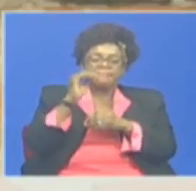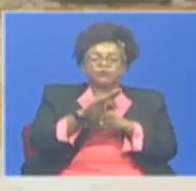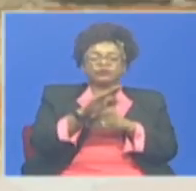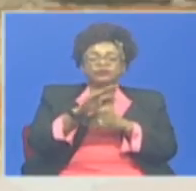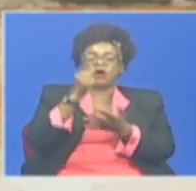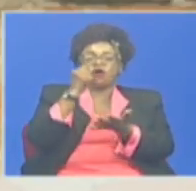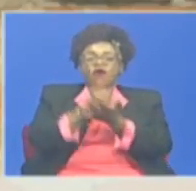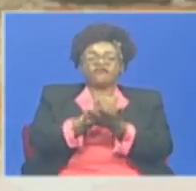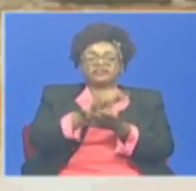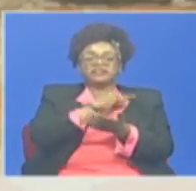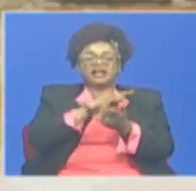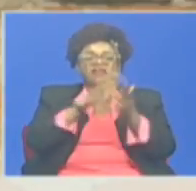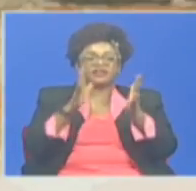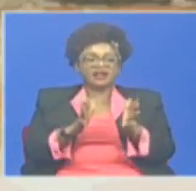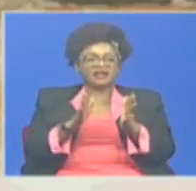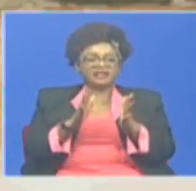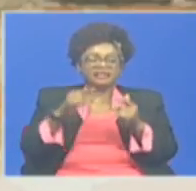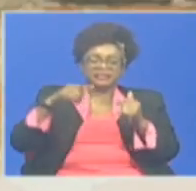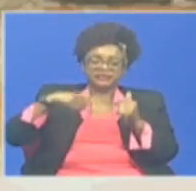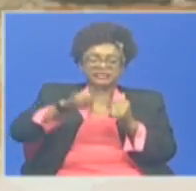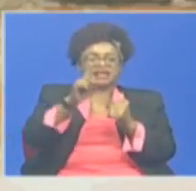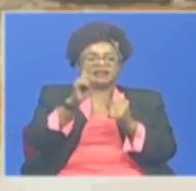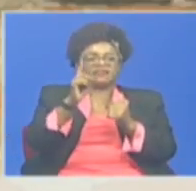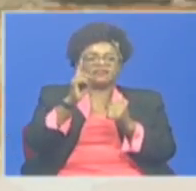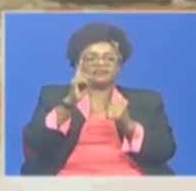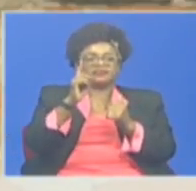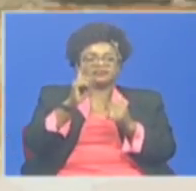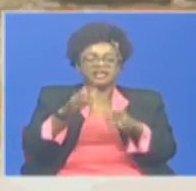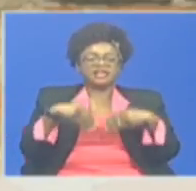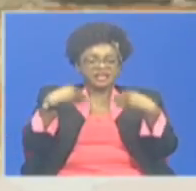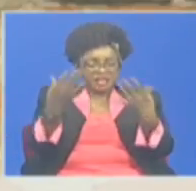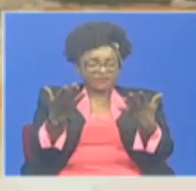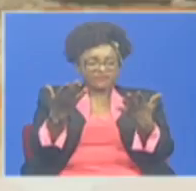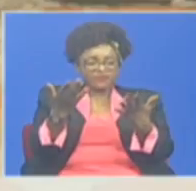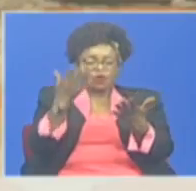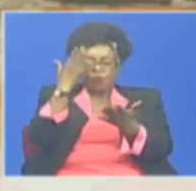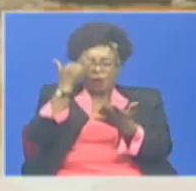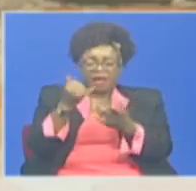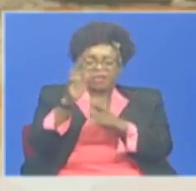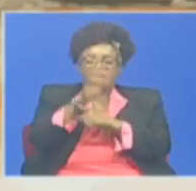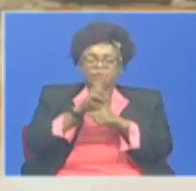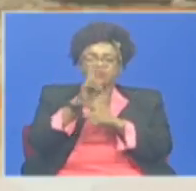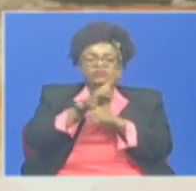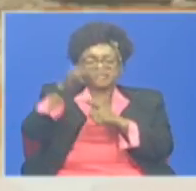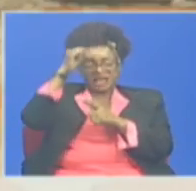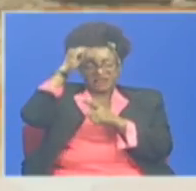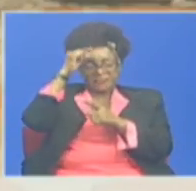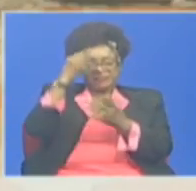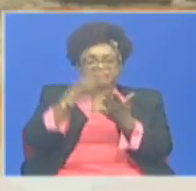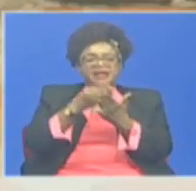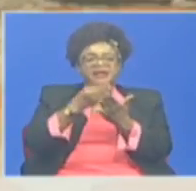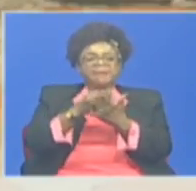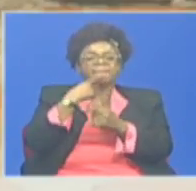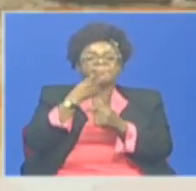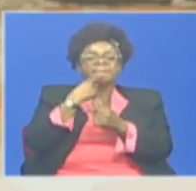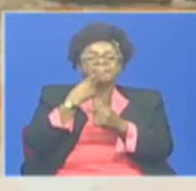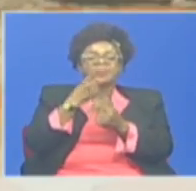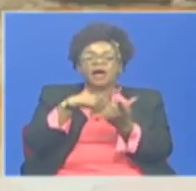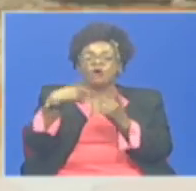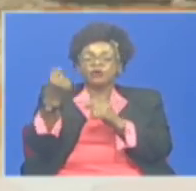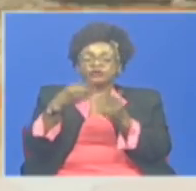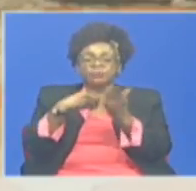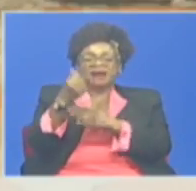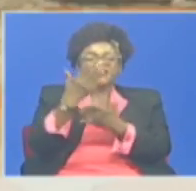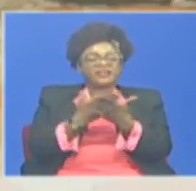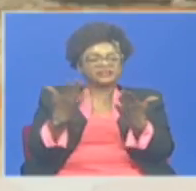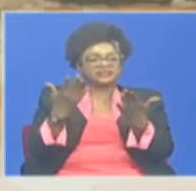governor kwamba yeye ndiye ametoa, na kwa nini walitoa pesa ya serikali wakisema wanaenda kununua vitu kupambana na hii